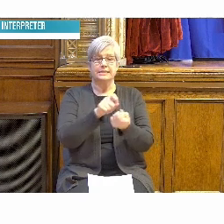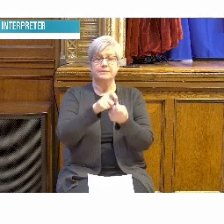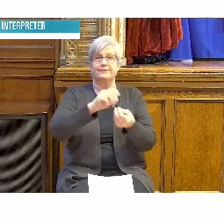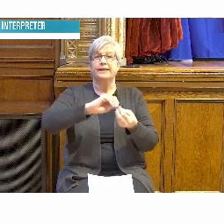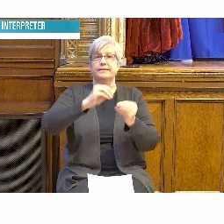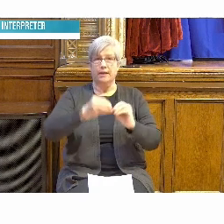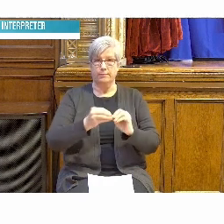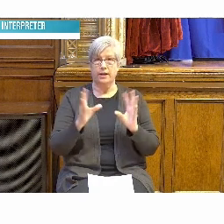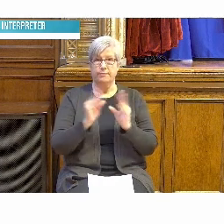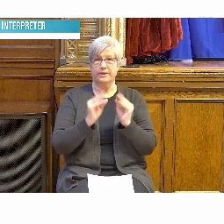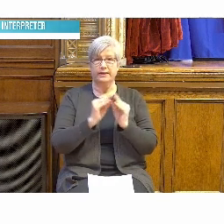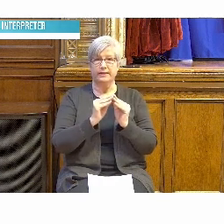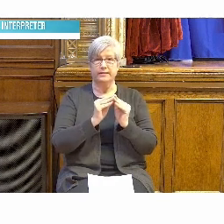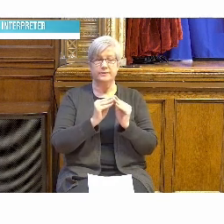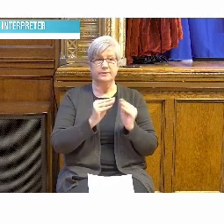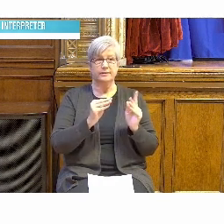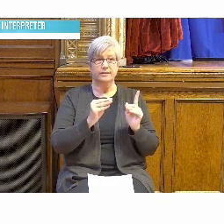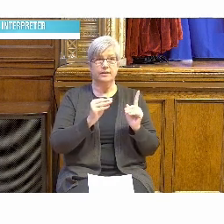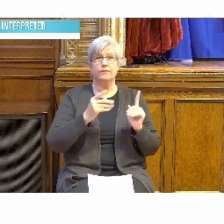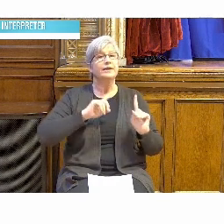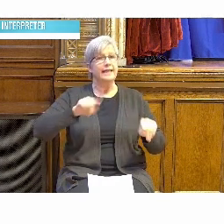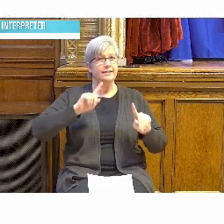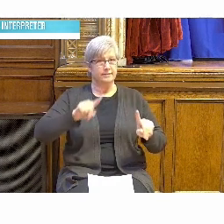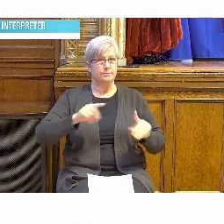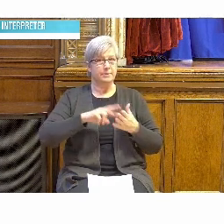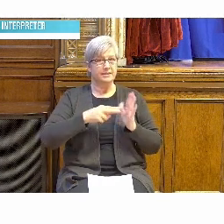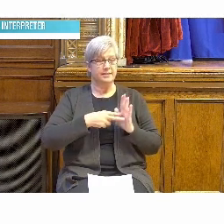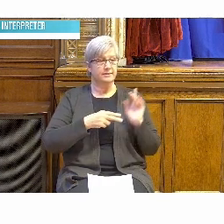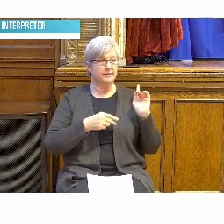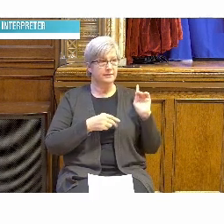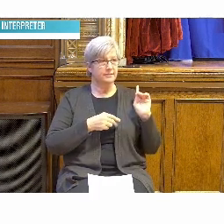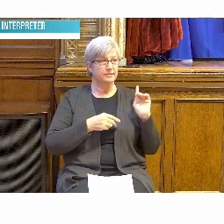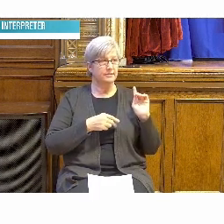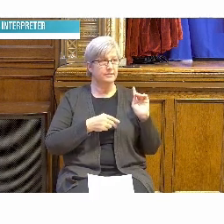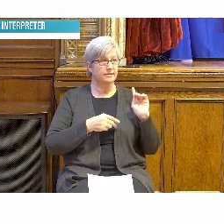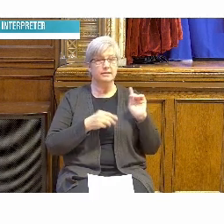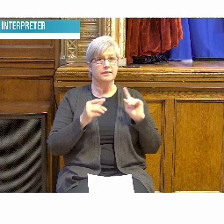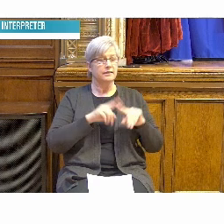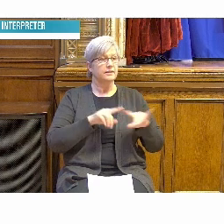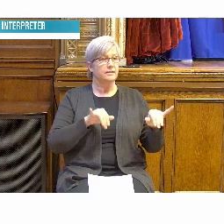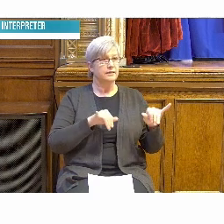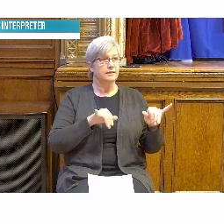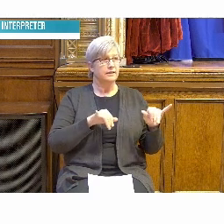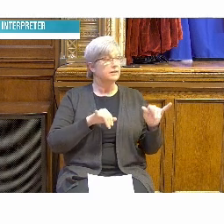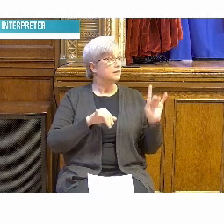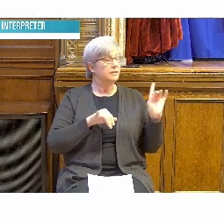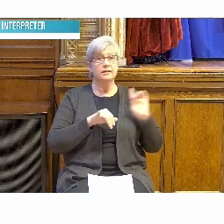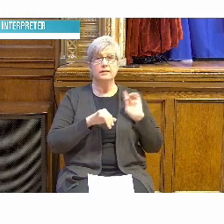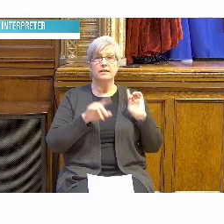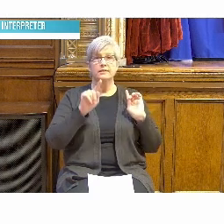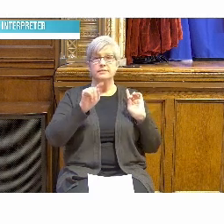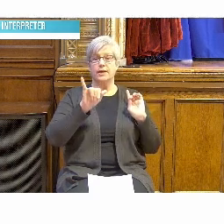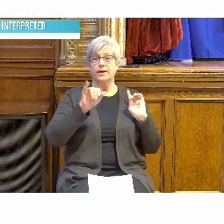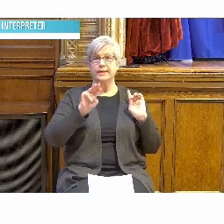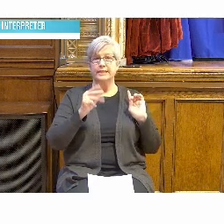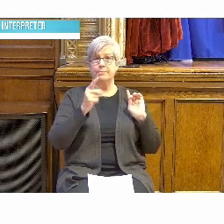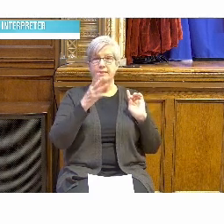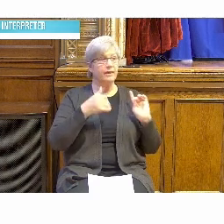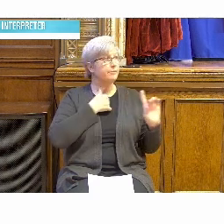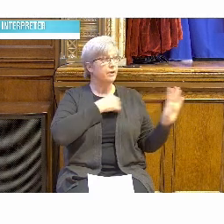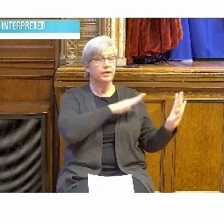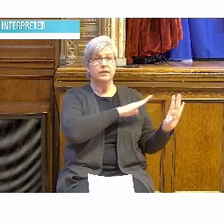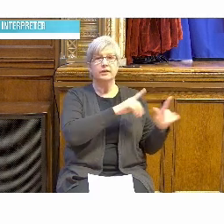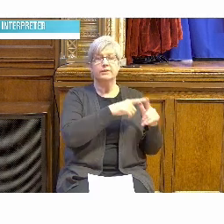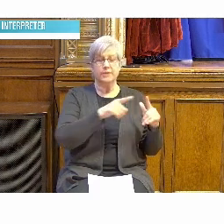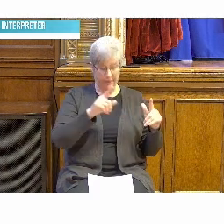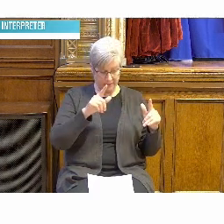for meetings, and as far as attendance? And so I think this is, I recall, sorry,